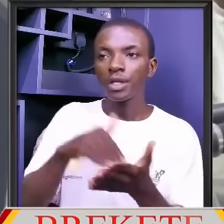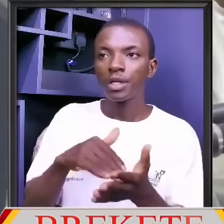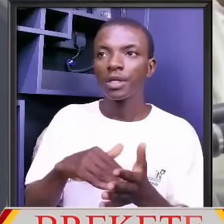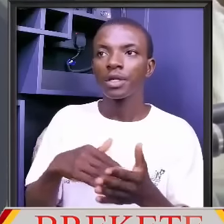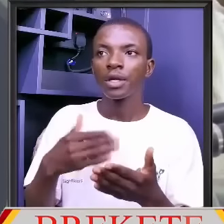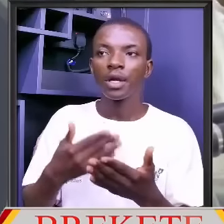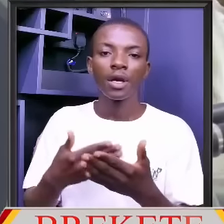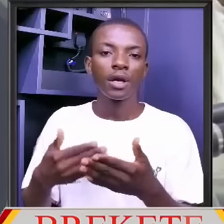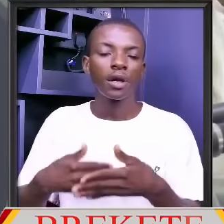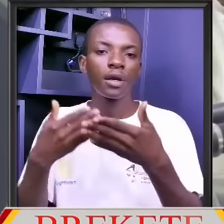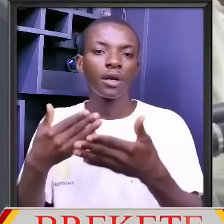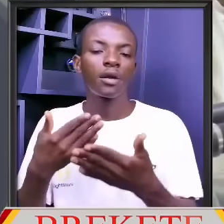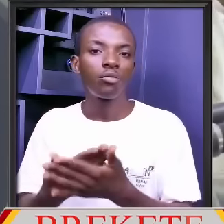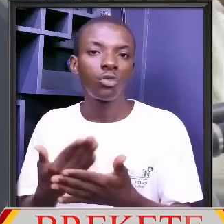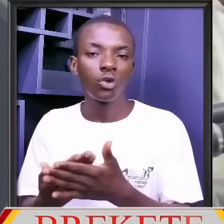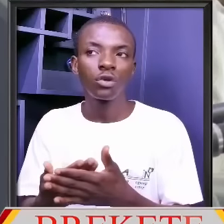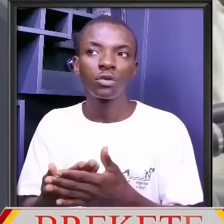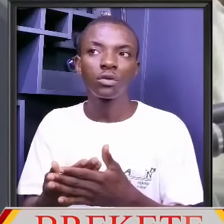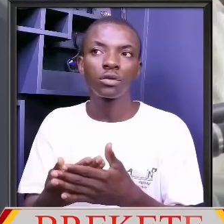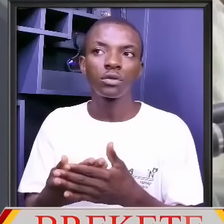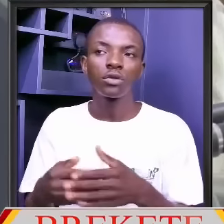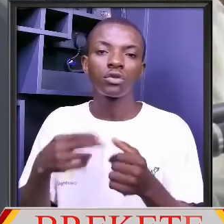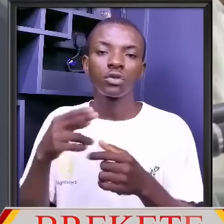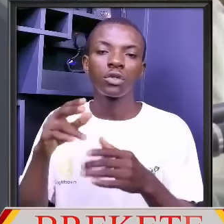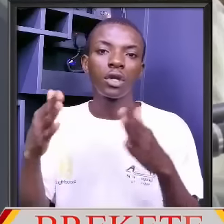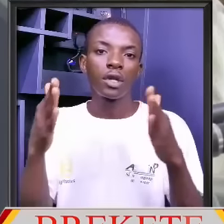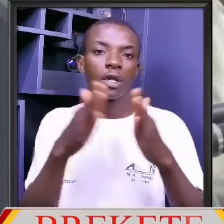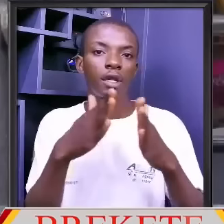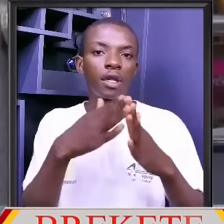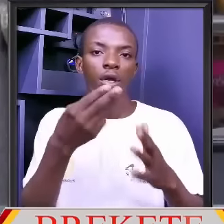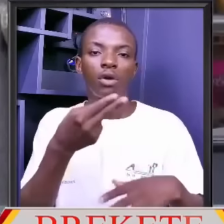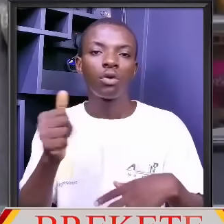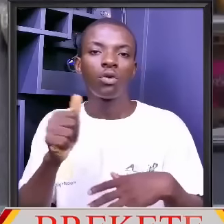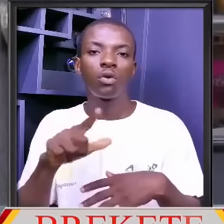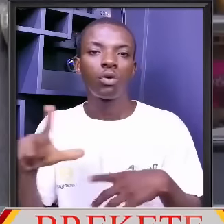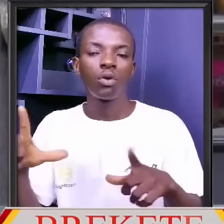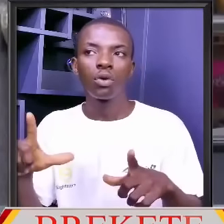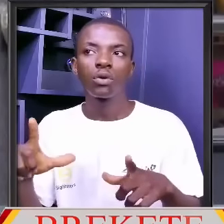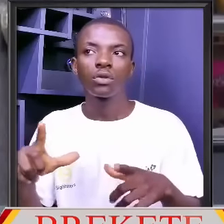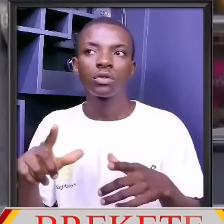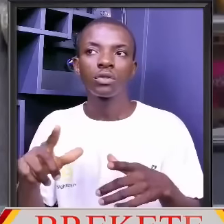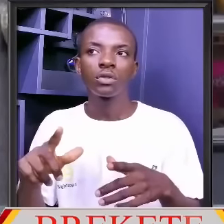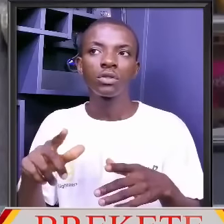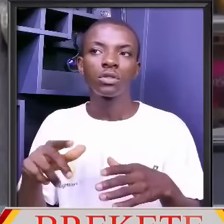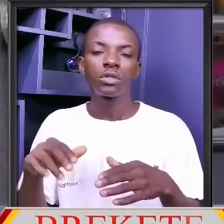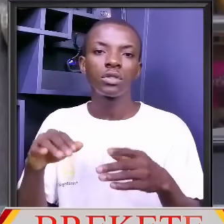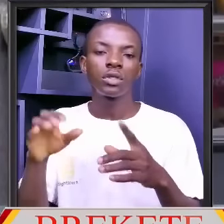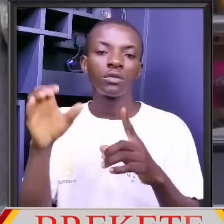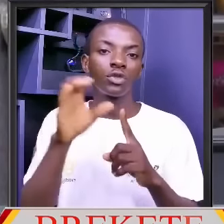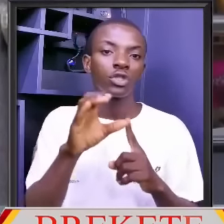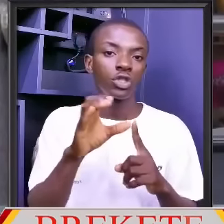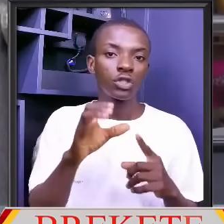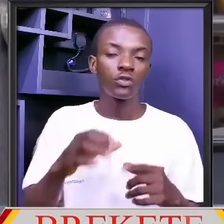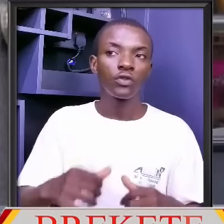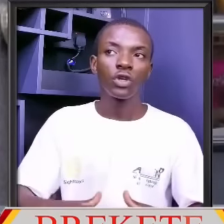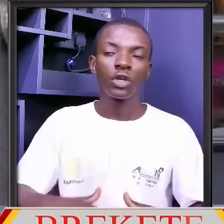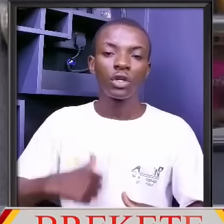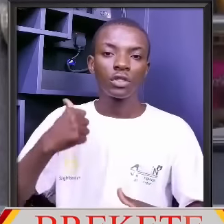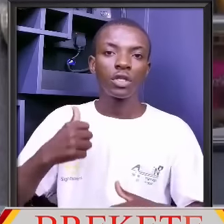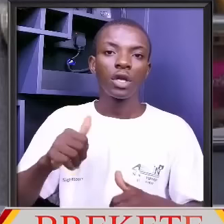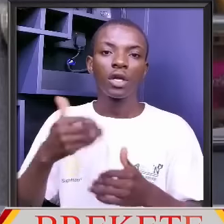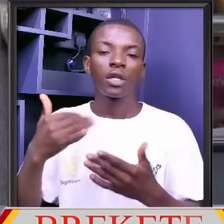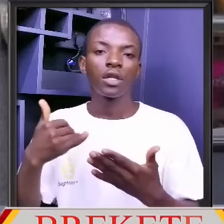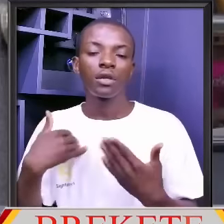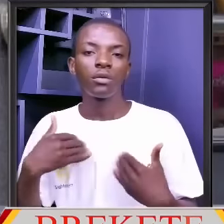money, can't go our town hall. He can't go give the kind of chief the money, say anybody